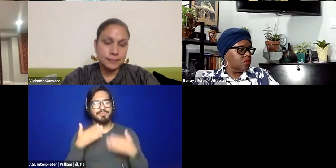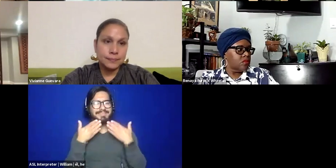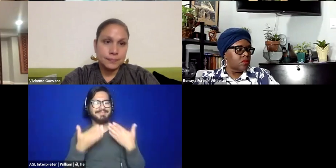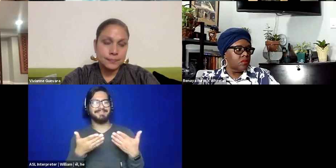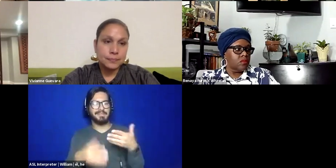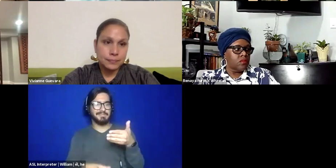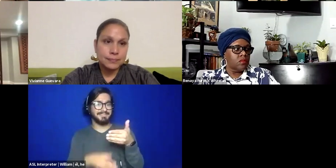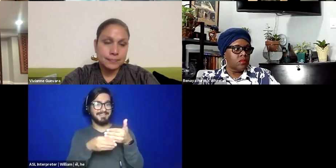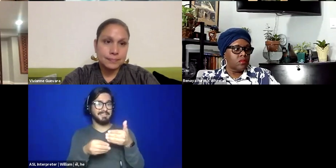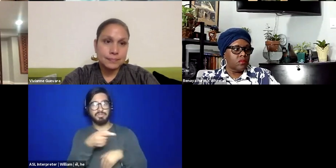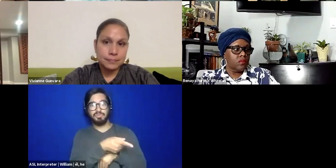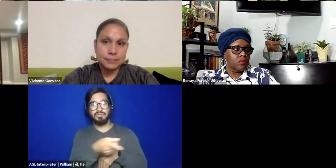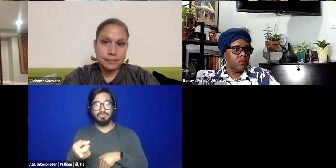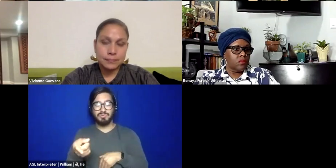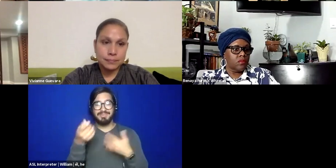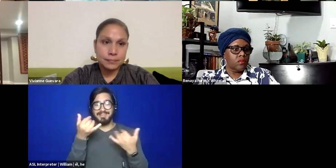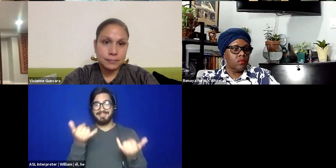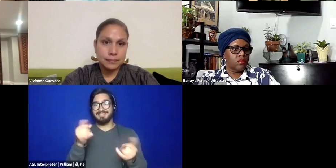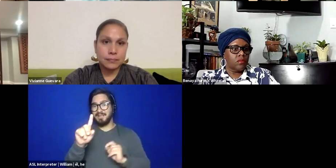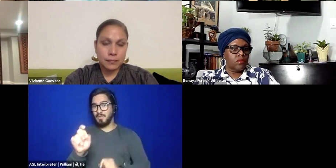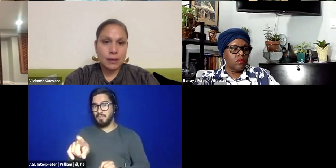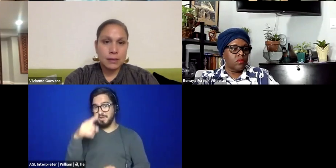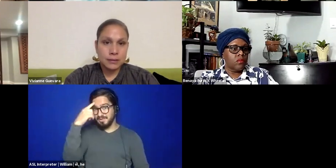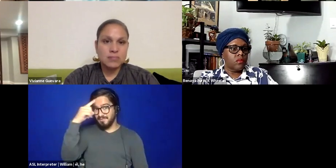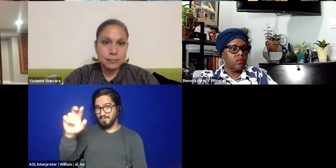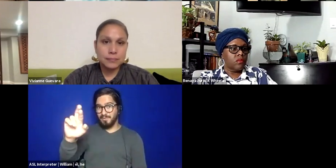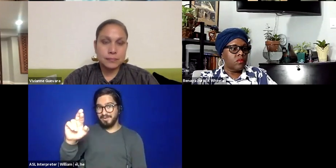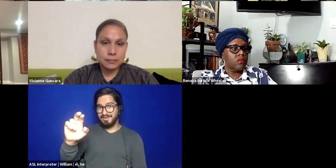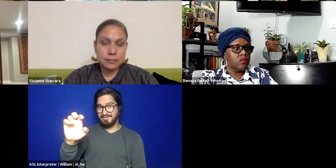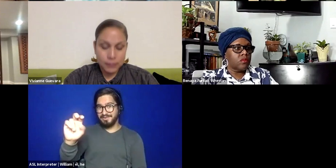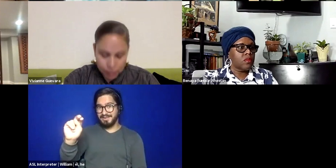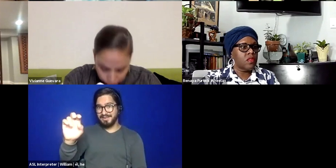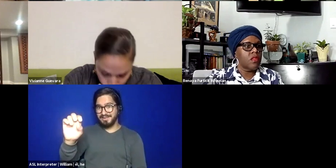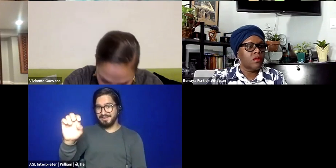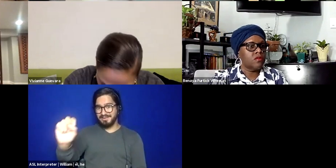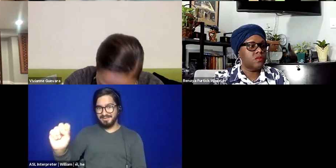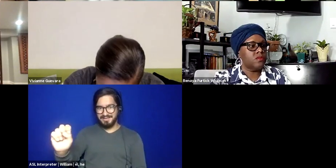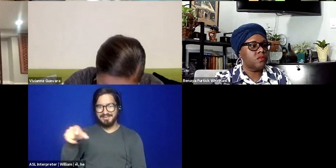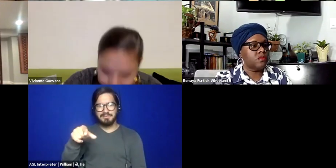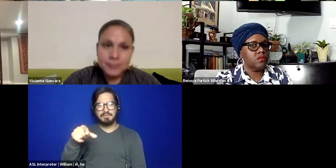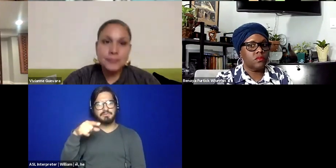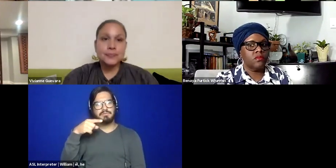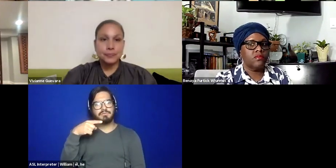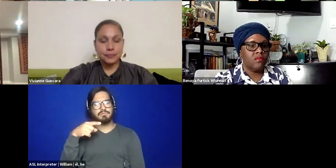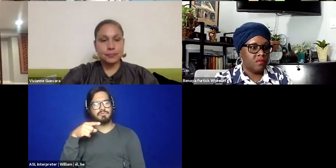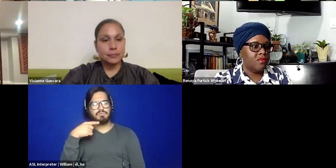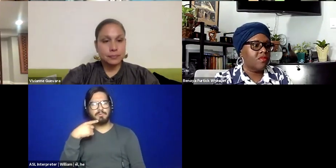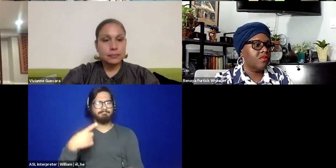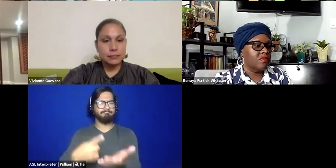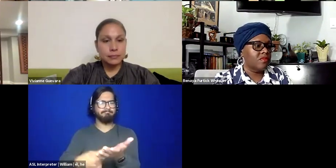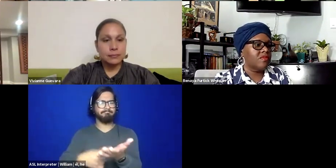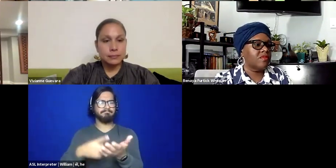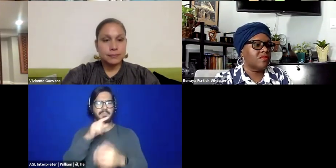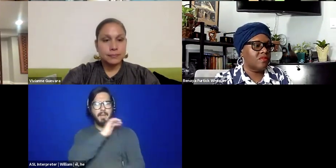all of you. Um, now I have a question for Renee, kind of really piggybacking on all of this, talking about power and talking about autonomy.